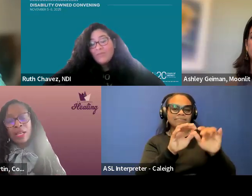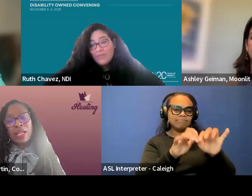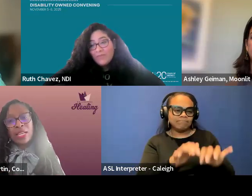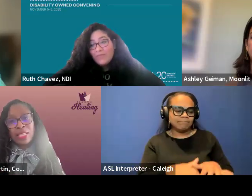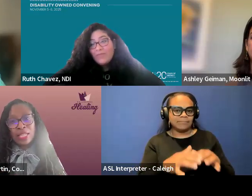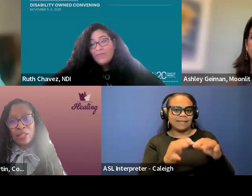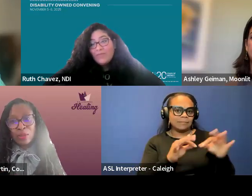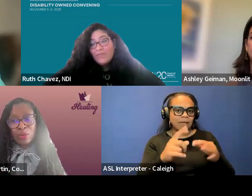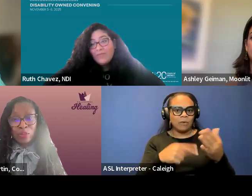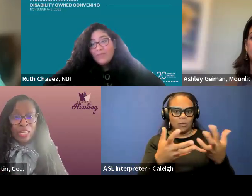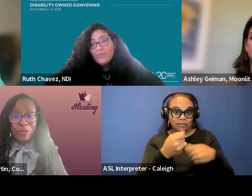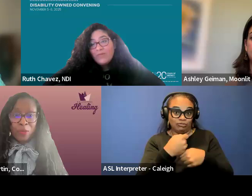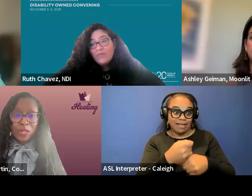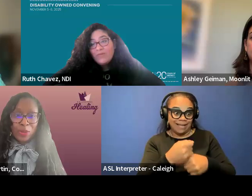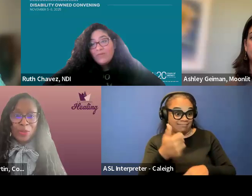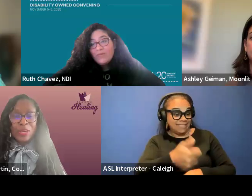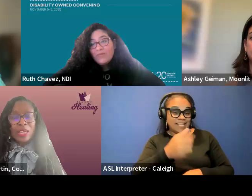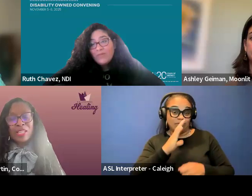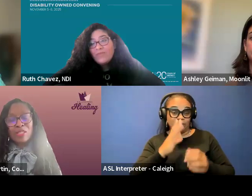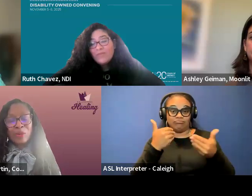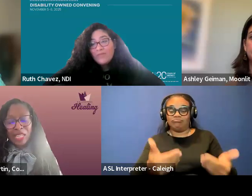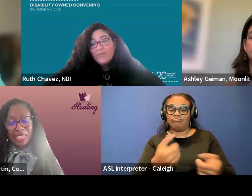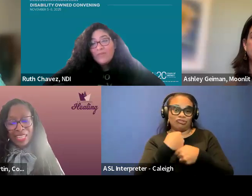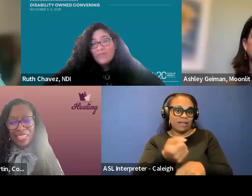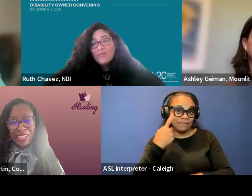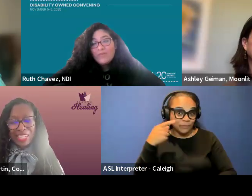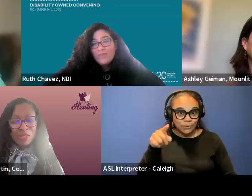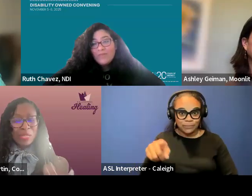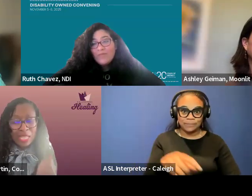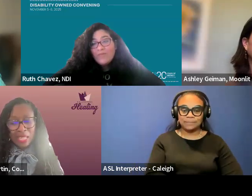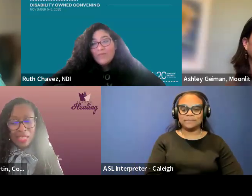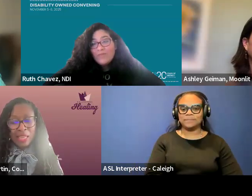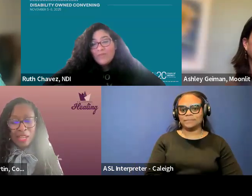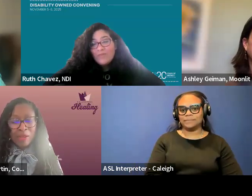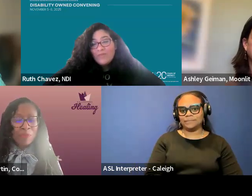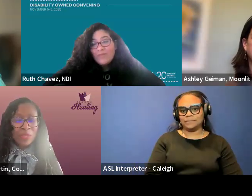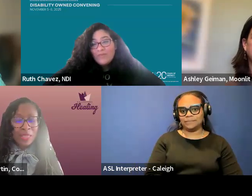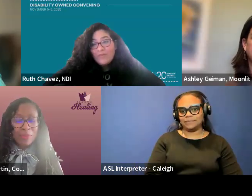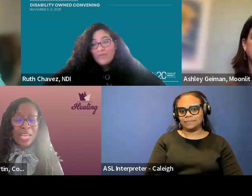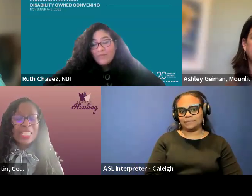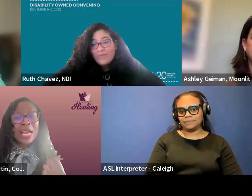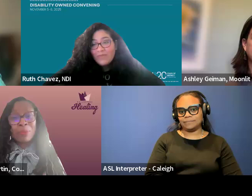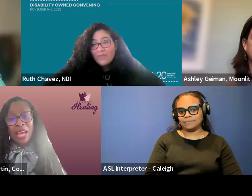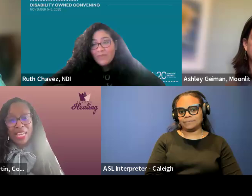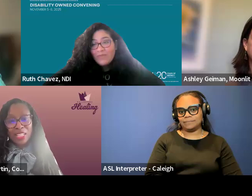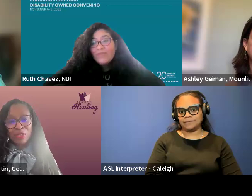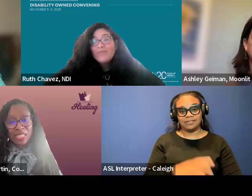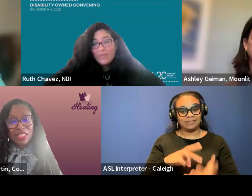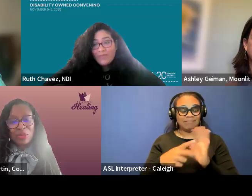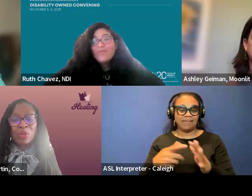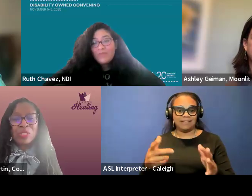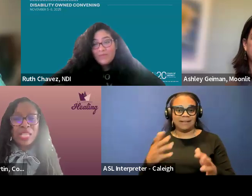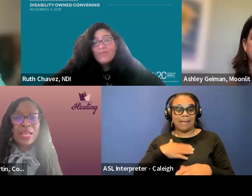create, and then it will create it for you. So it gives me my time back